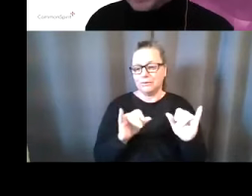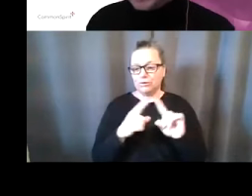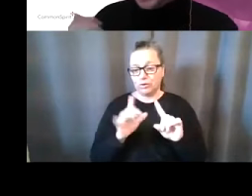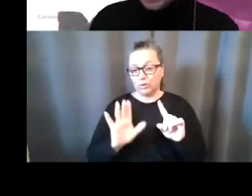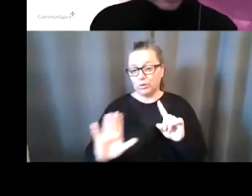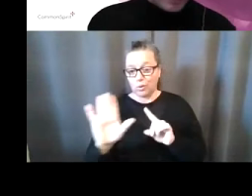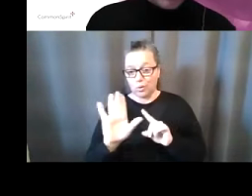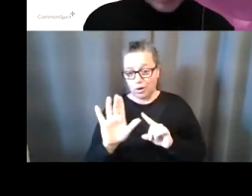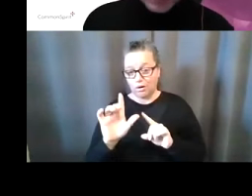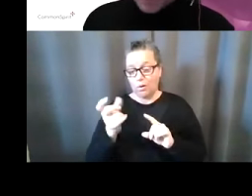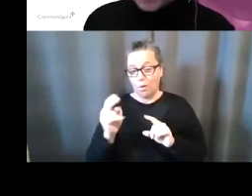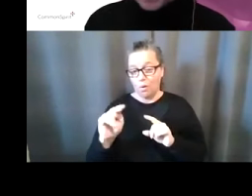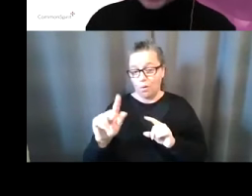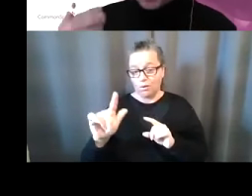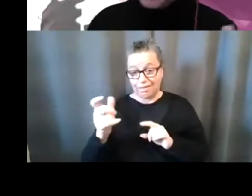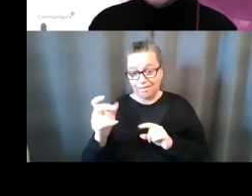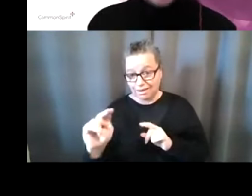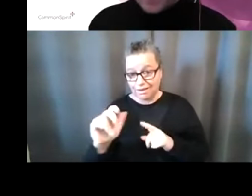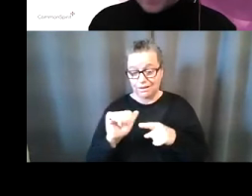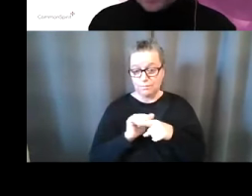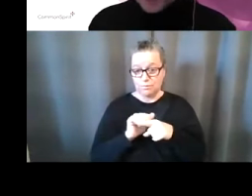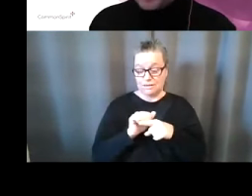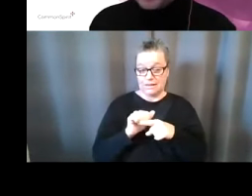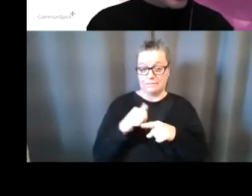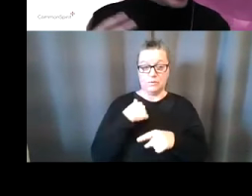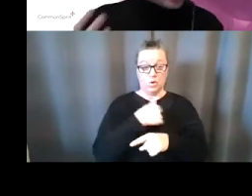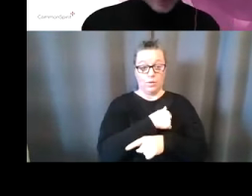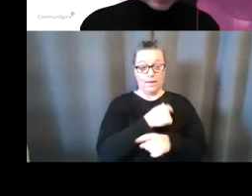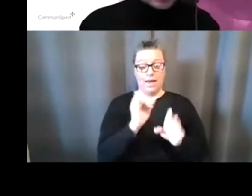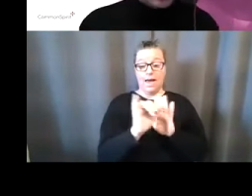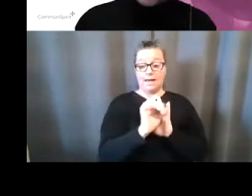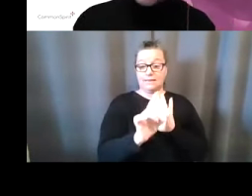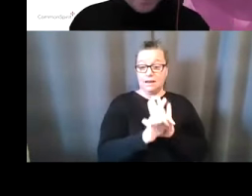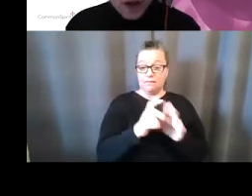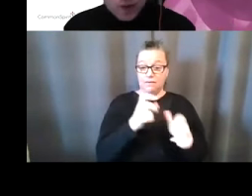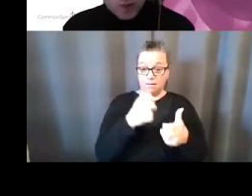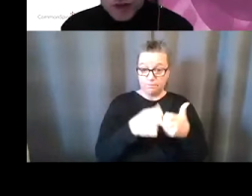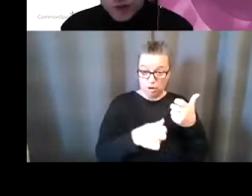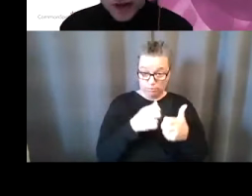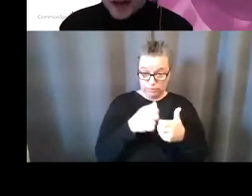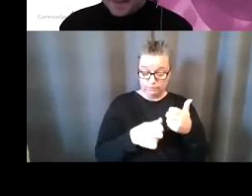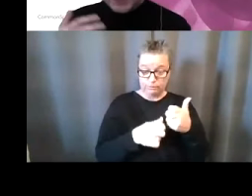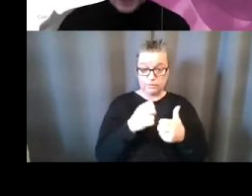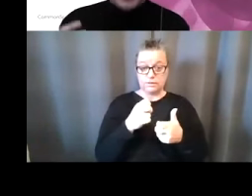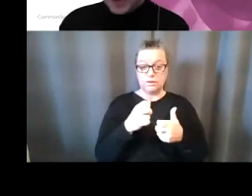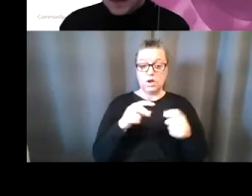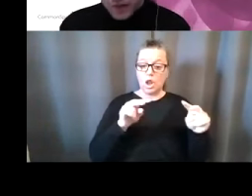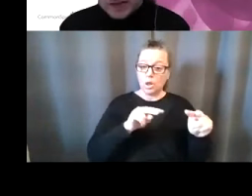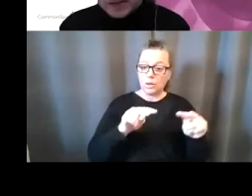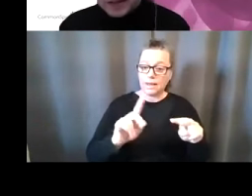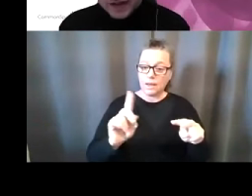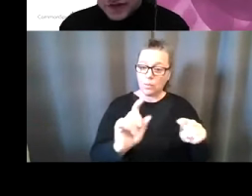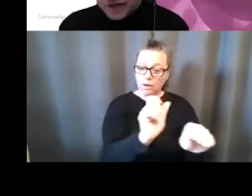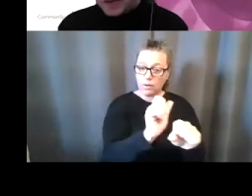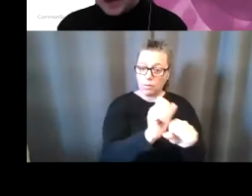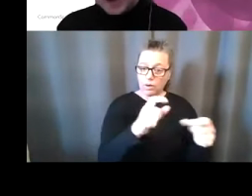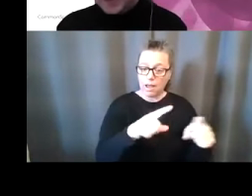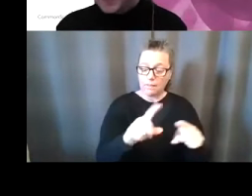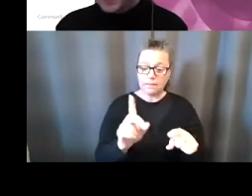practices. In Virginia Mason, we identify problems by going to a Gemba or where the work happens and observing waste and